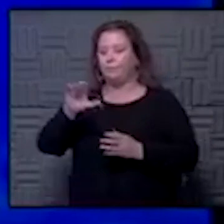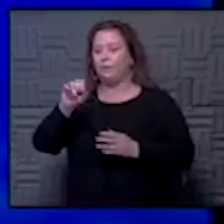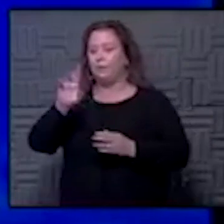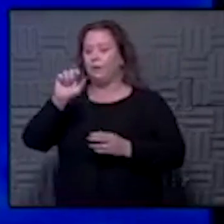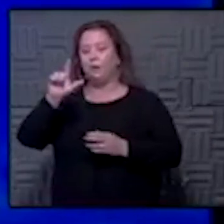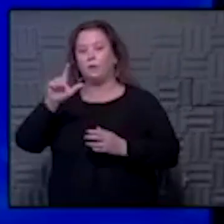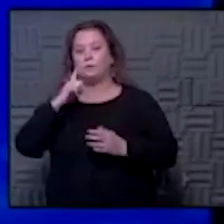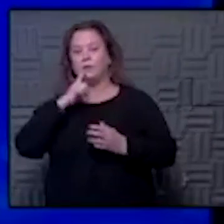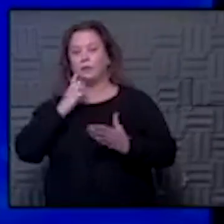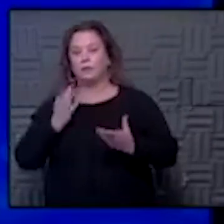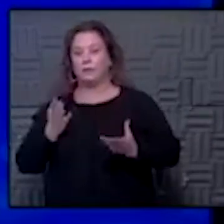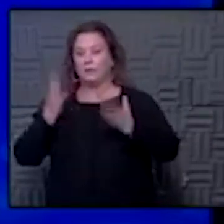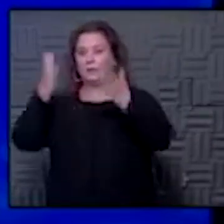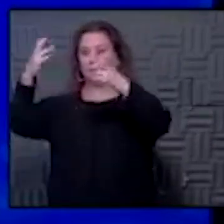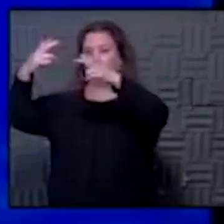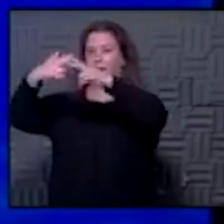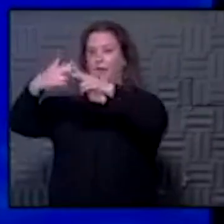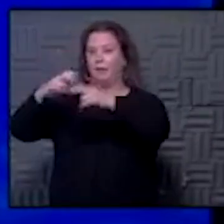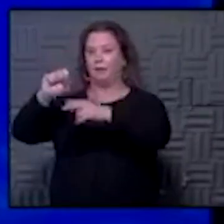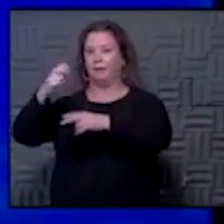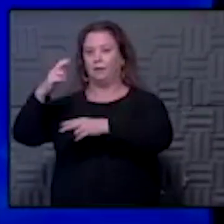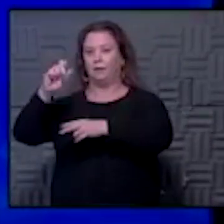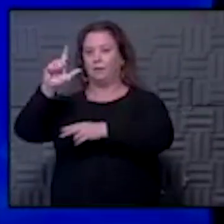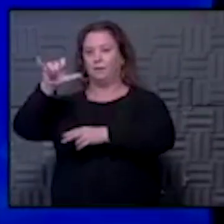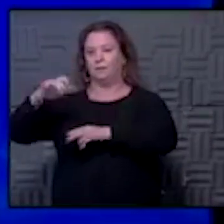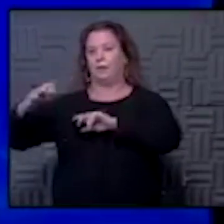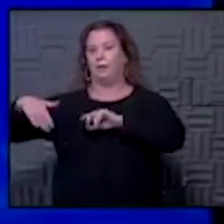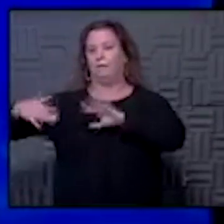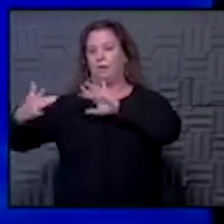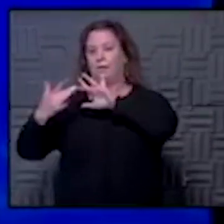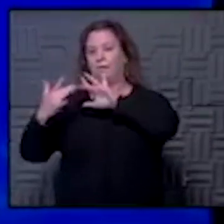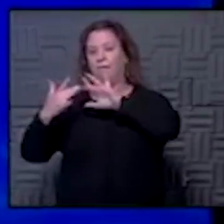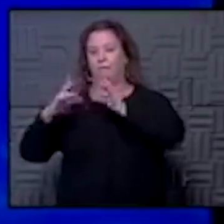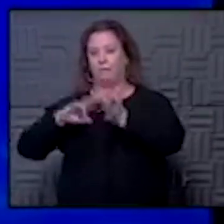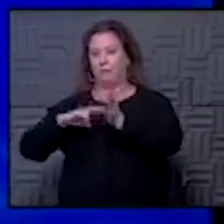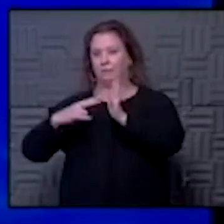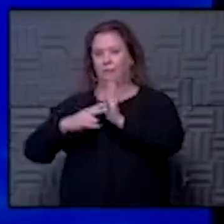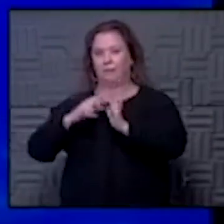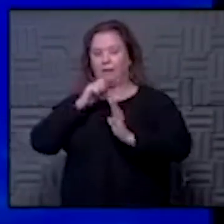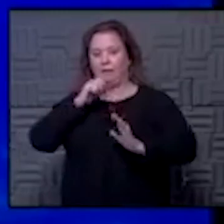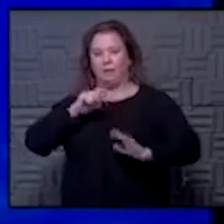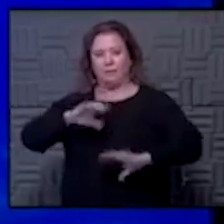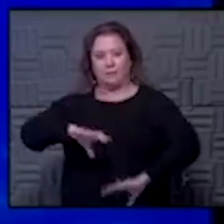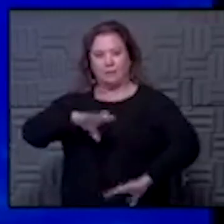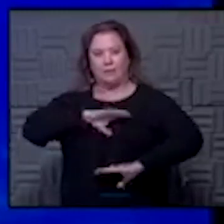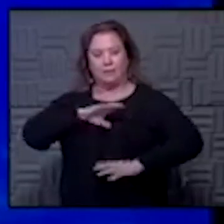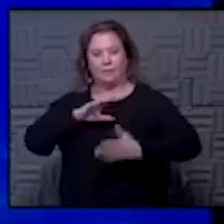I submitted my name to Shelby and I've not been contacted, does that mean I did not meet the